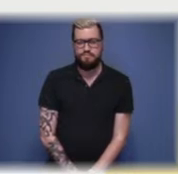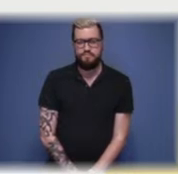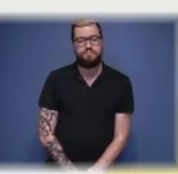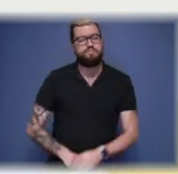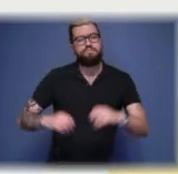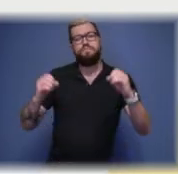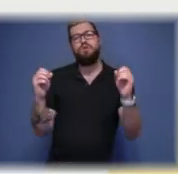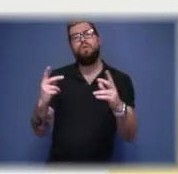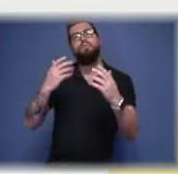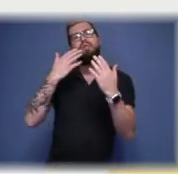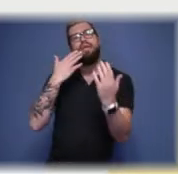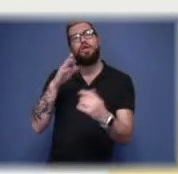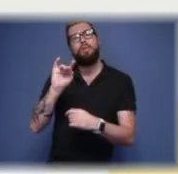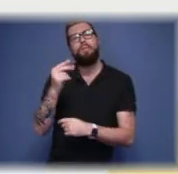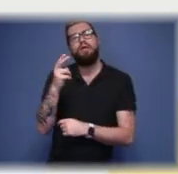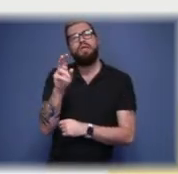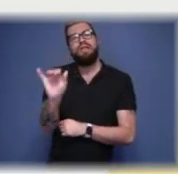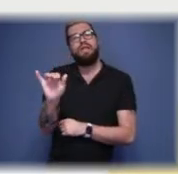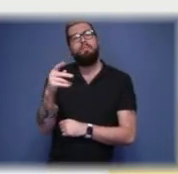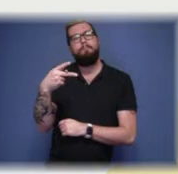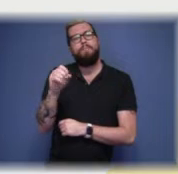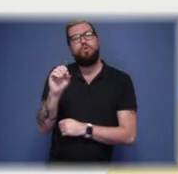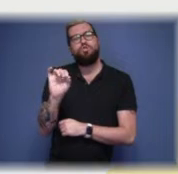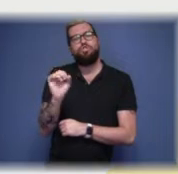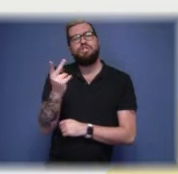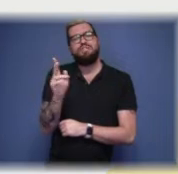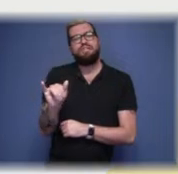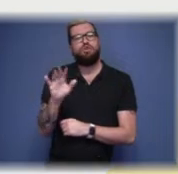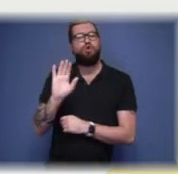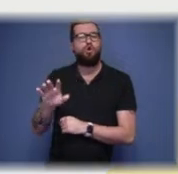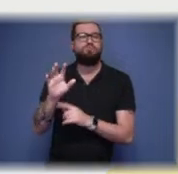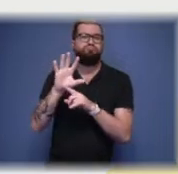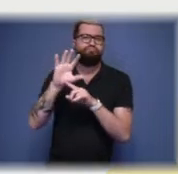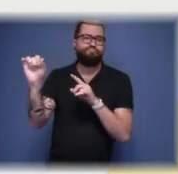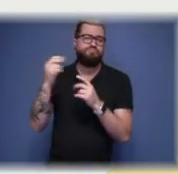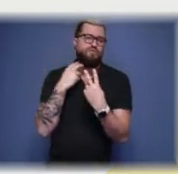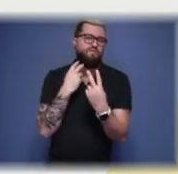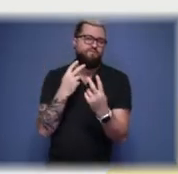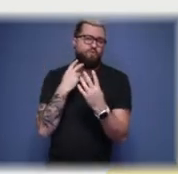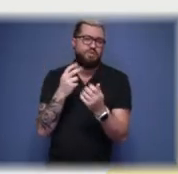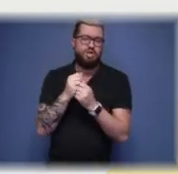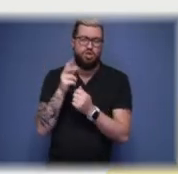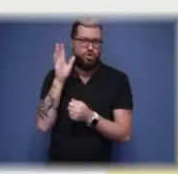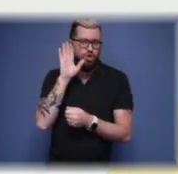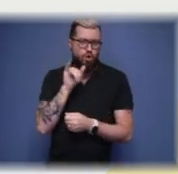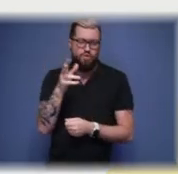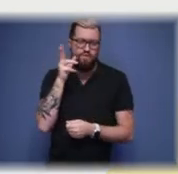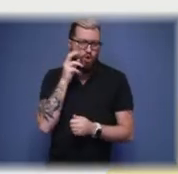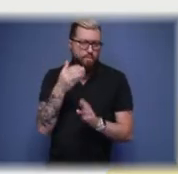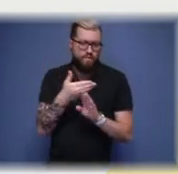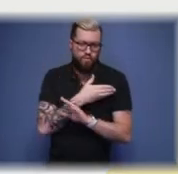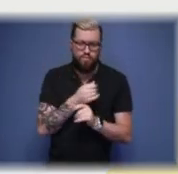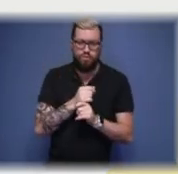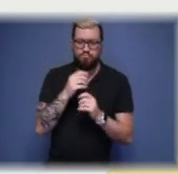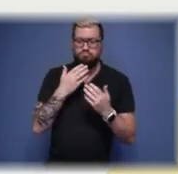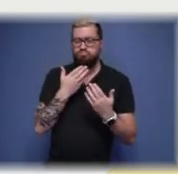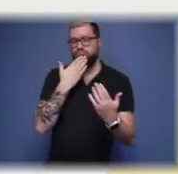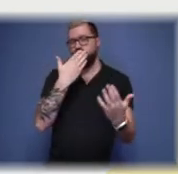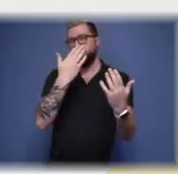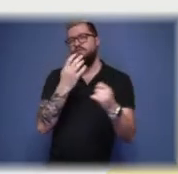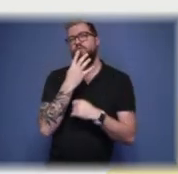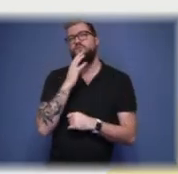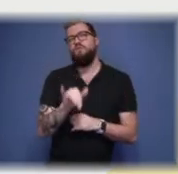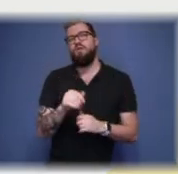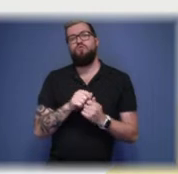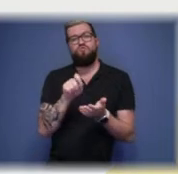Well, thanks to Bethany Pacheski on our team. That is her incredible voice that I know you've heard before. We're really grateful for her having